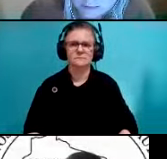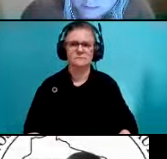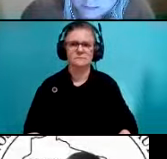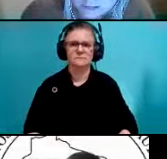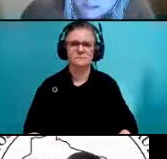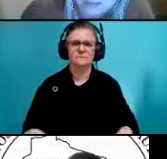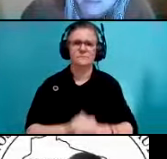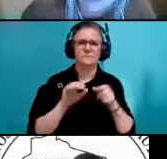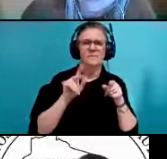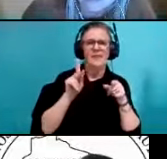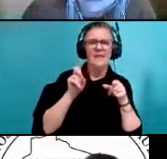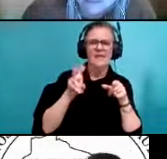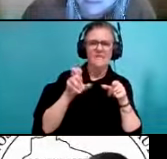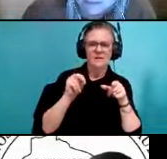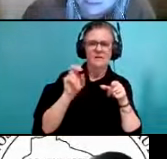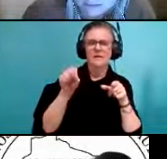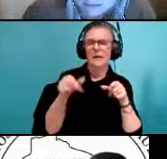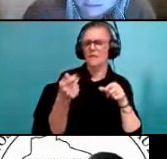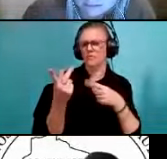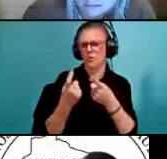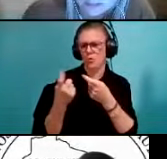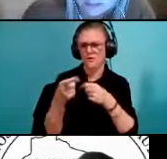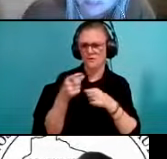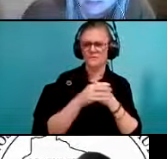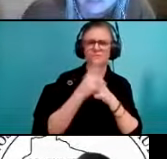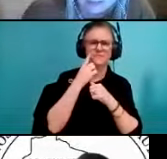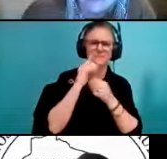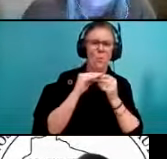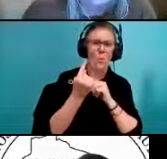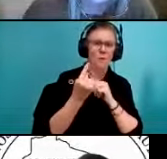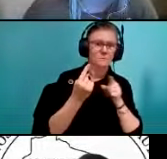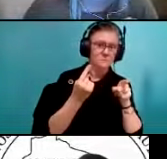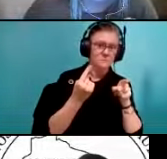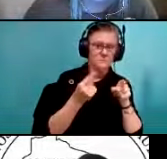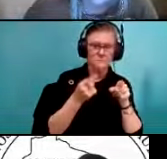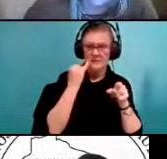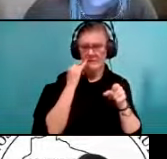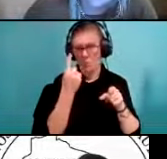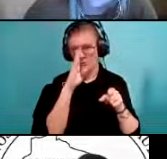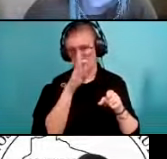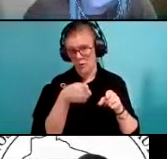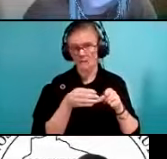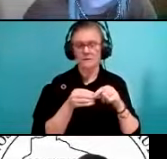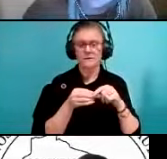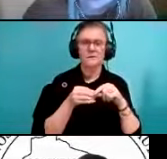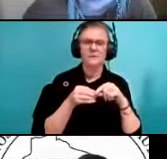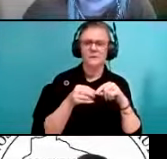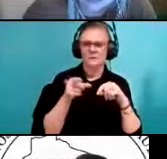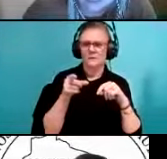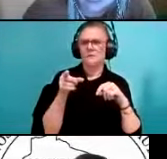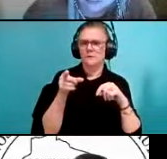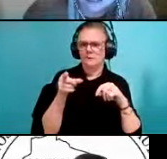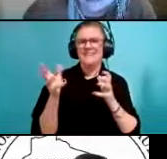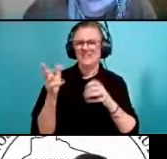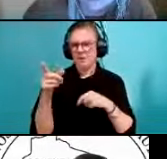Yeah, Liz, I can take what I think is the first one, unless somebody sent you one directly. So we did answer in the